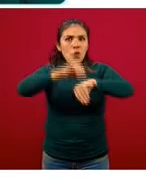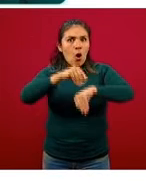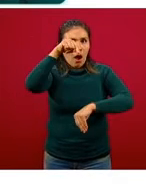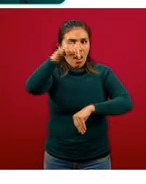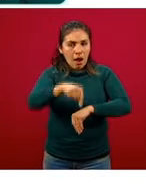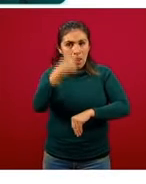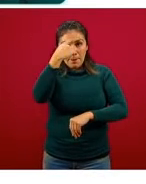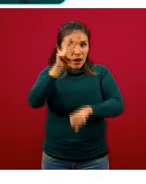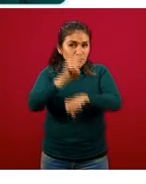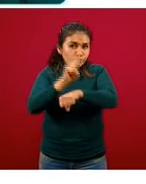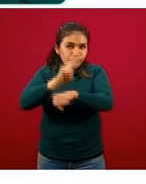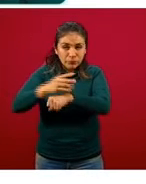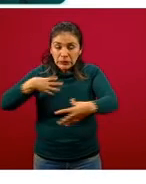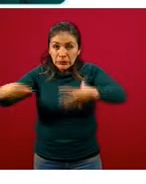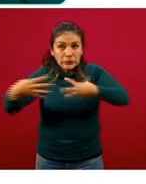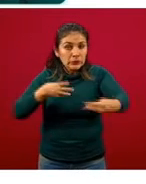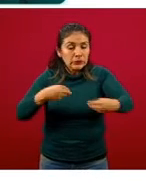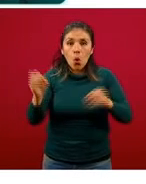the